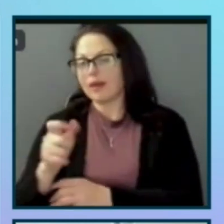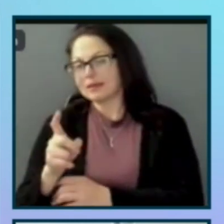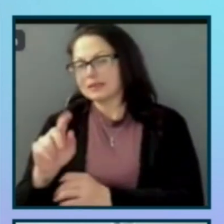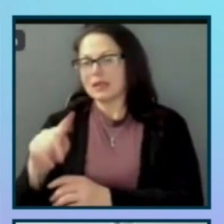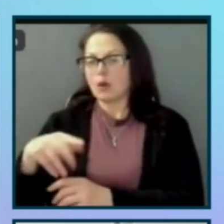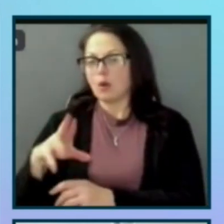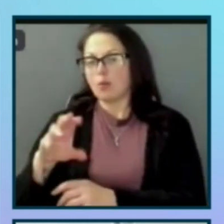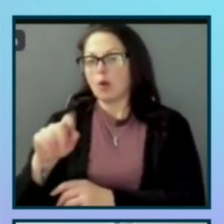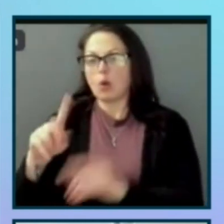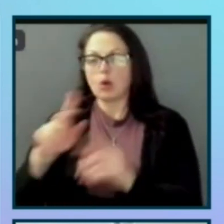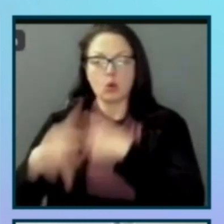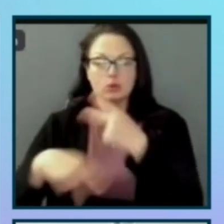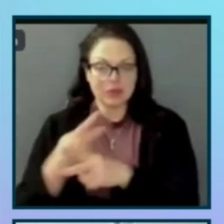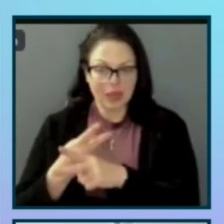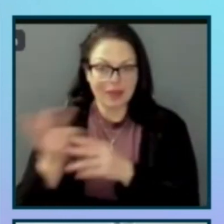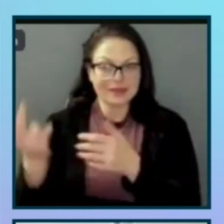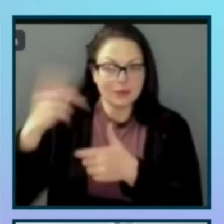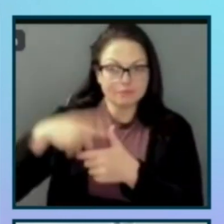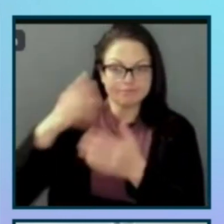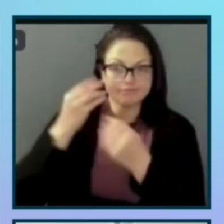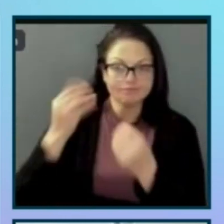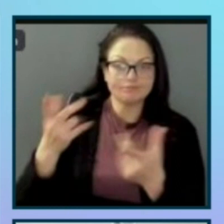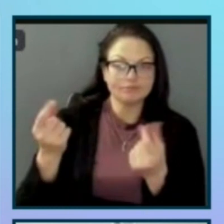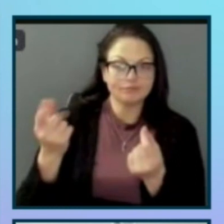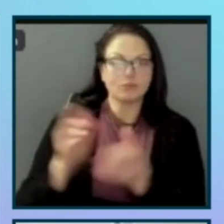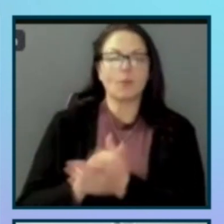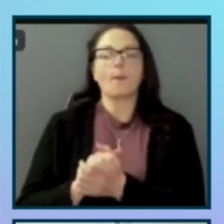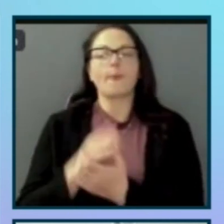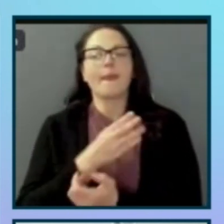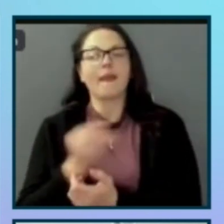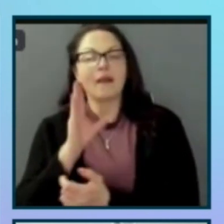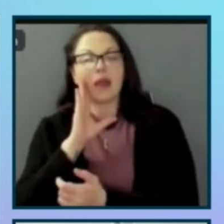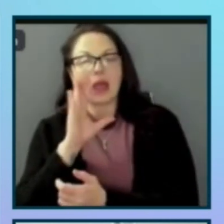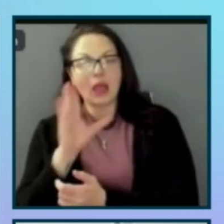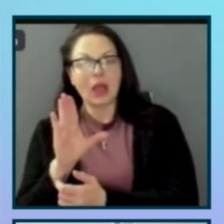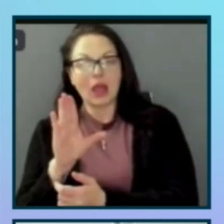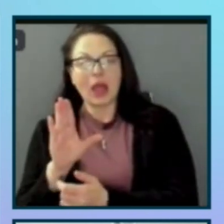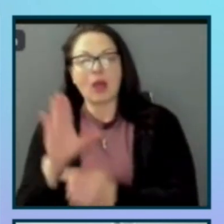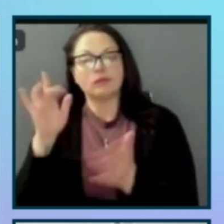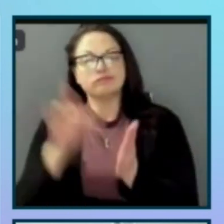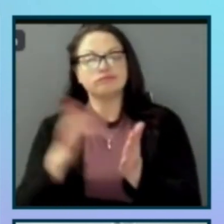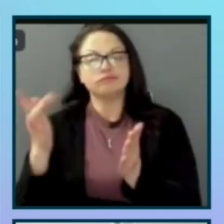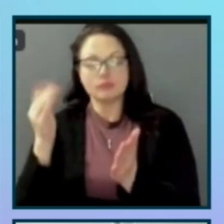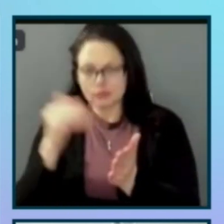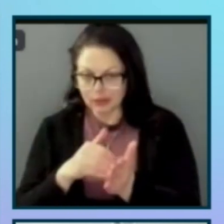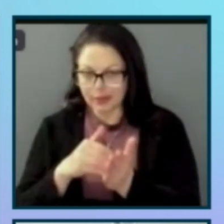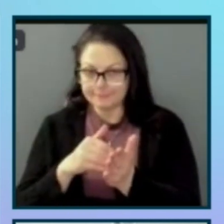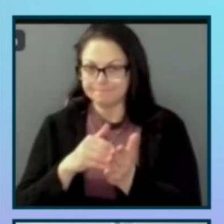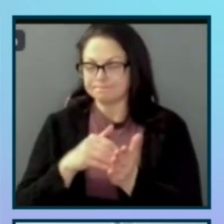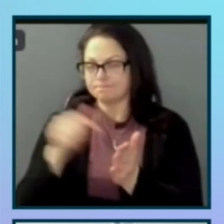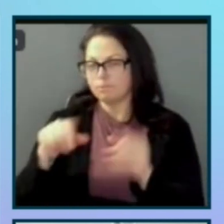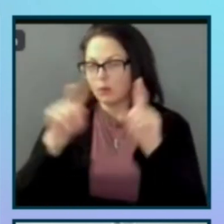hotspots as the participant tells you how to navigate. And I'm going to play another audio clip for you for what this test sounds like.